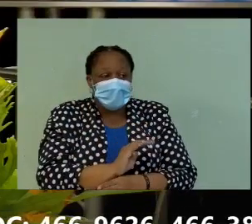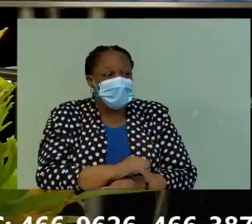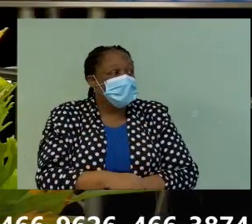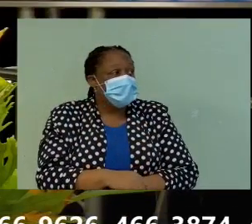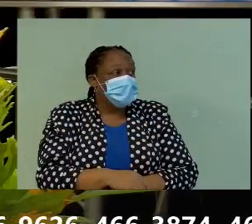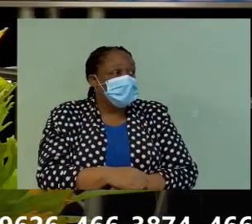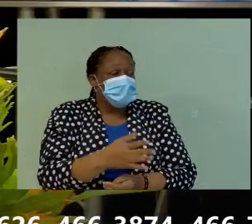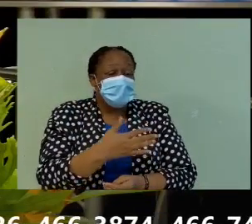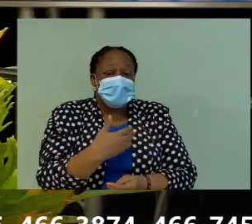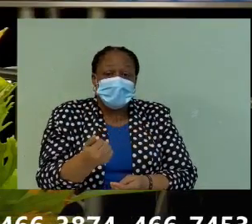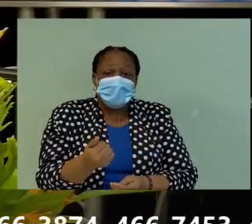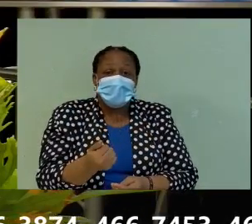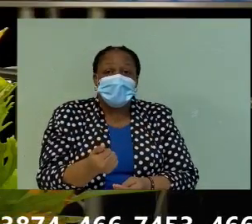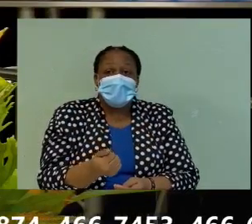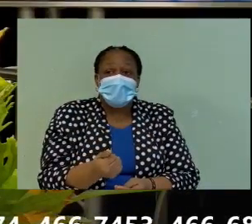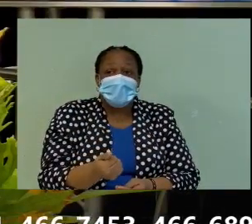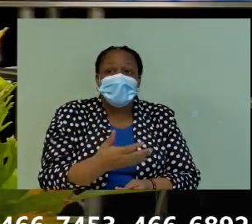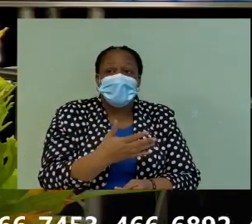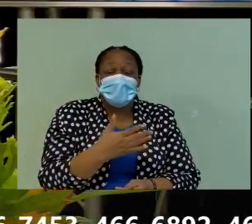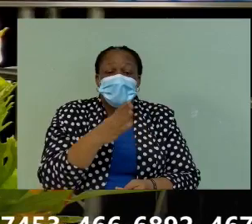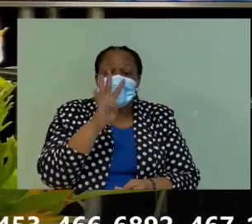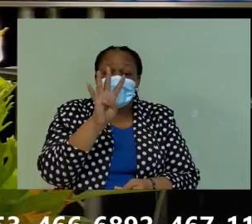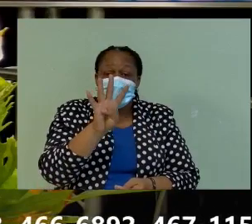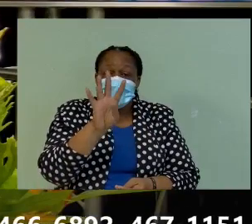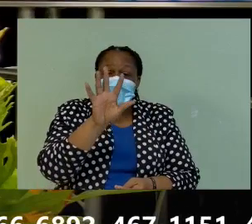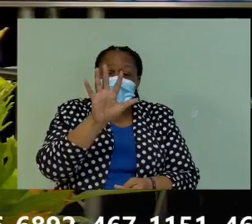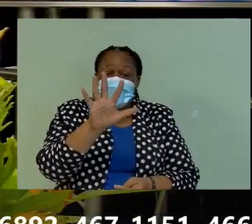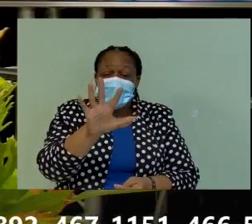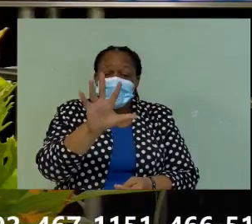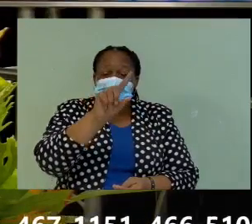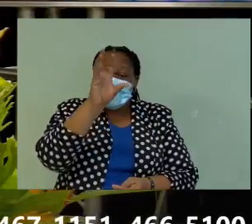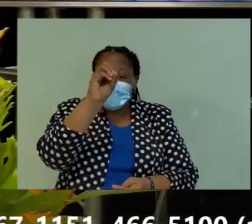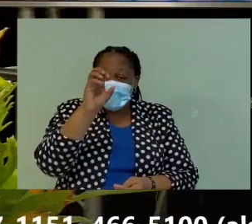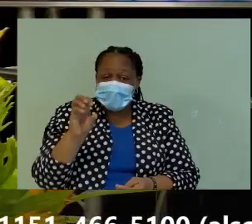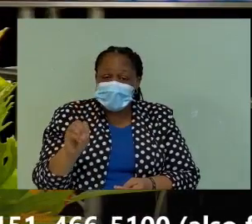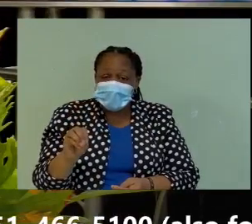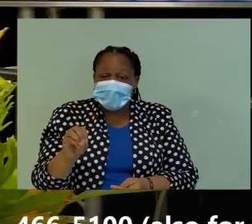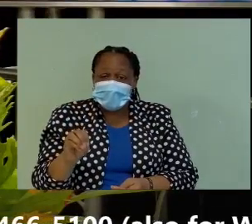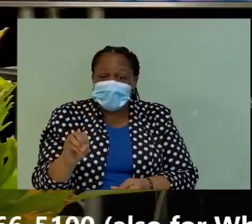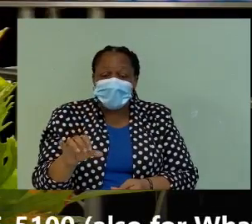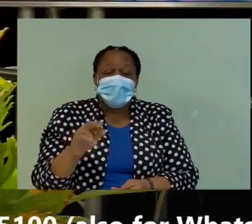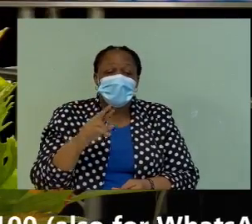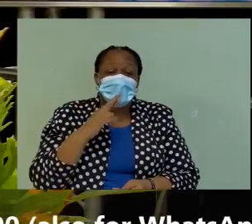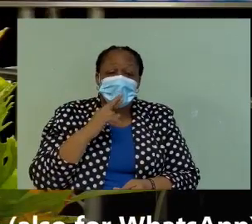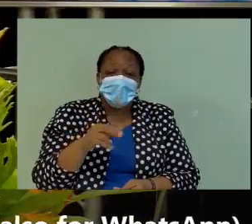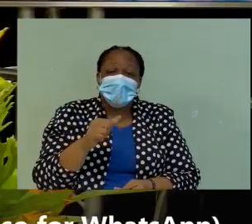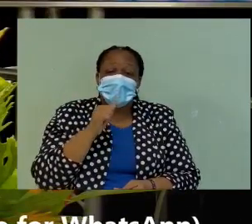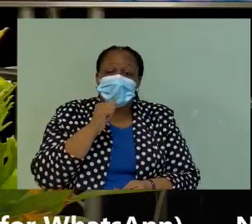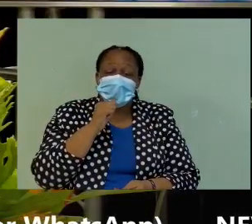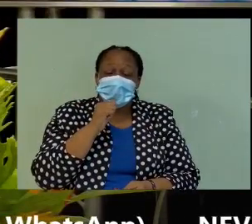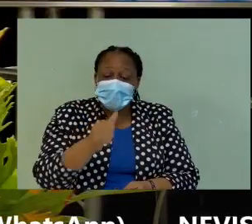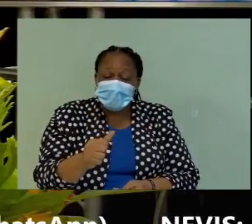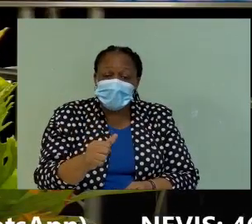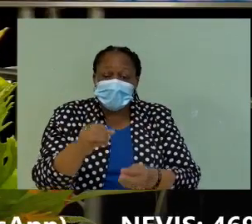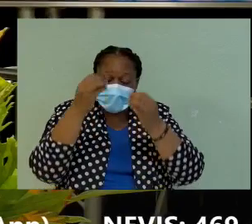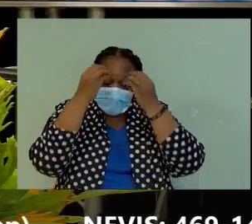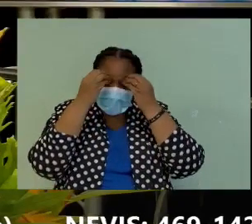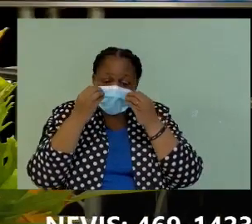And approximately 45% of those businesses are not compliant with